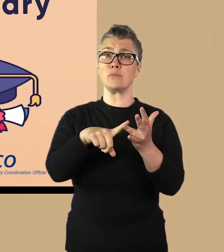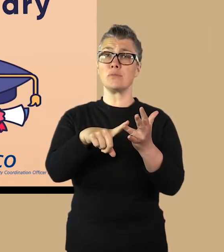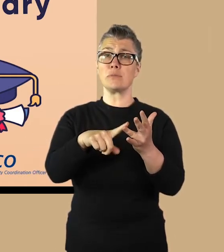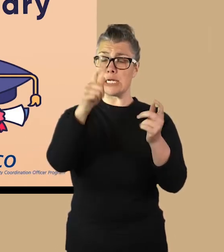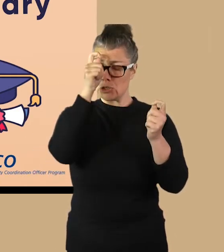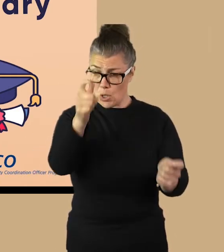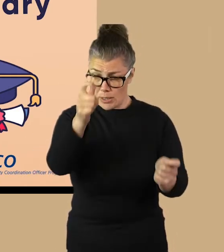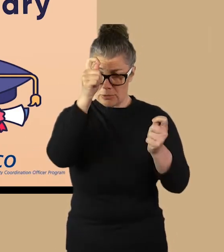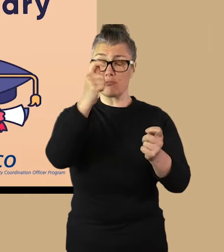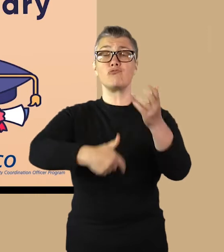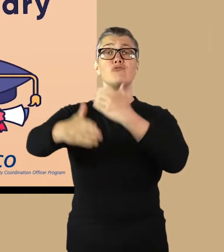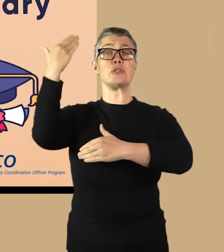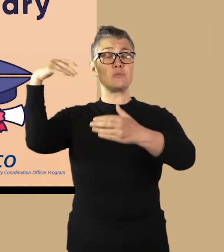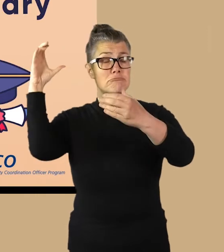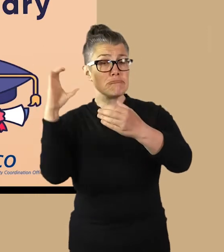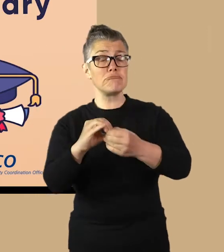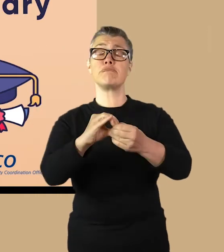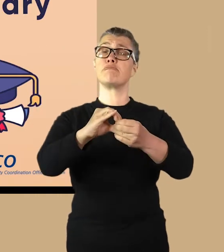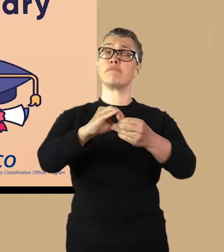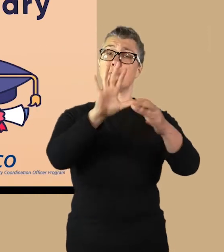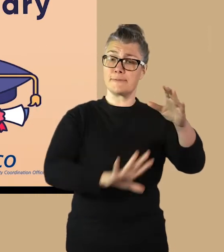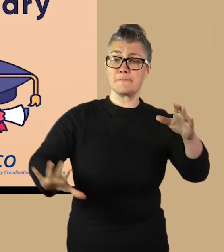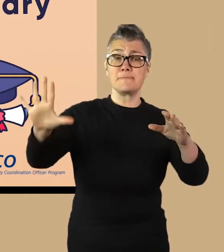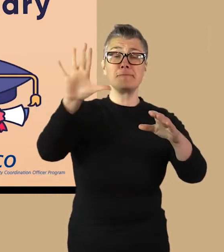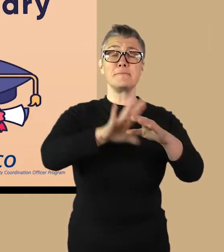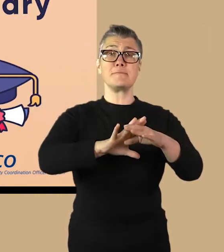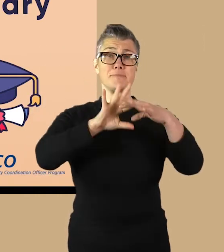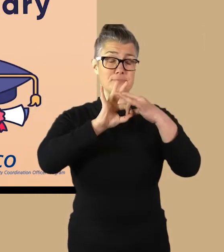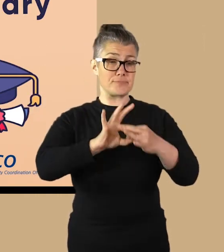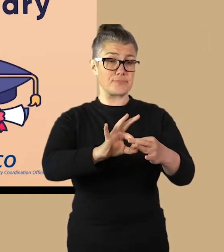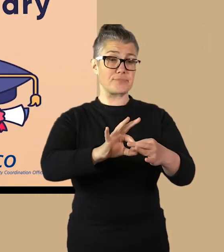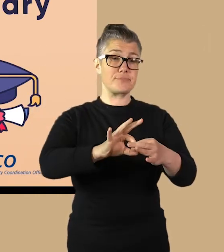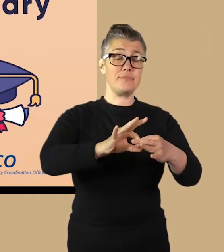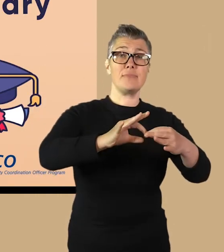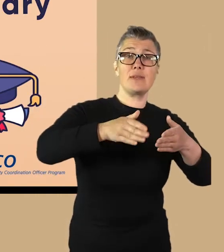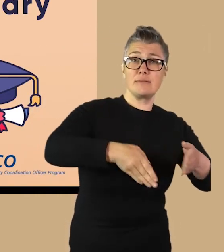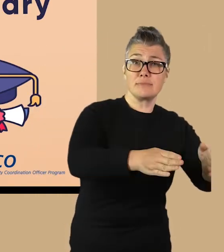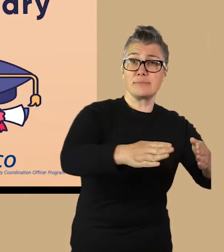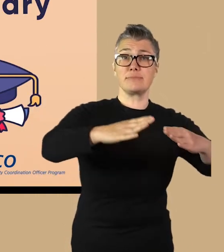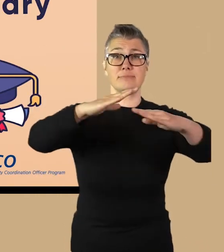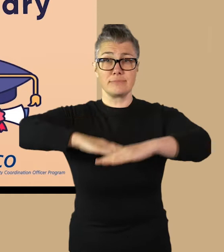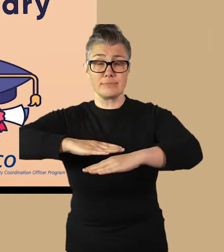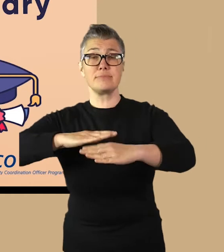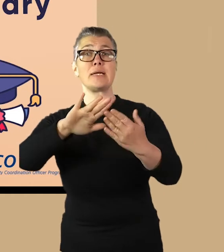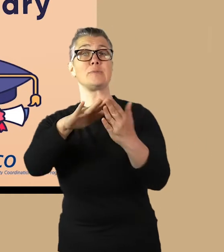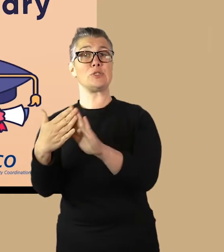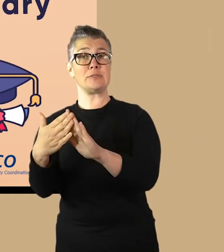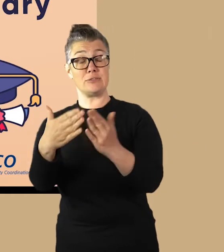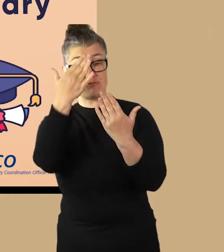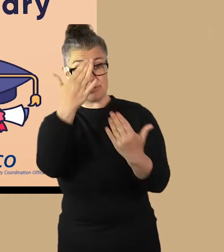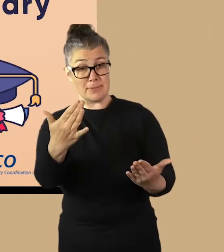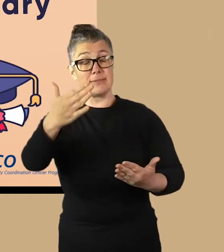the NDCO program acknowledges the traditional custodians of country throughout Australia and their connections to land, sea,